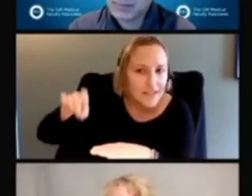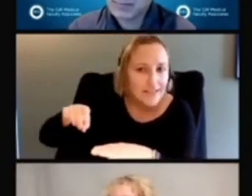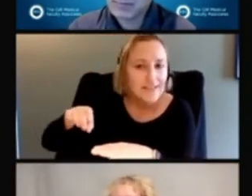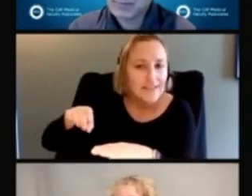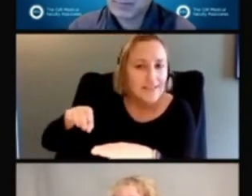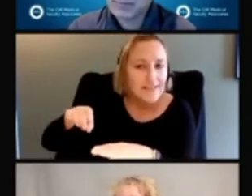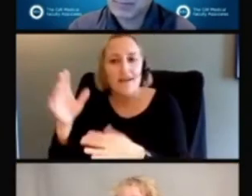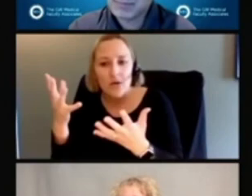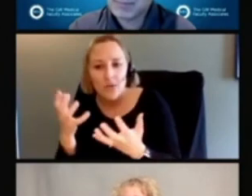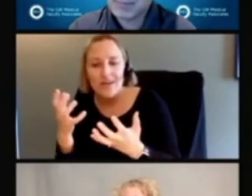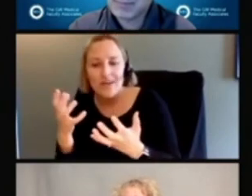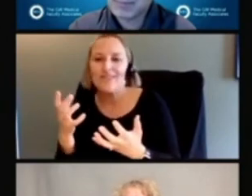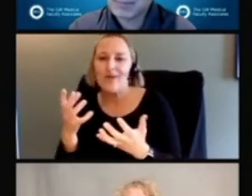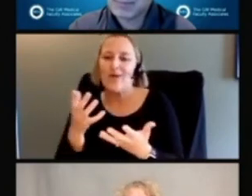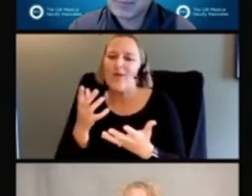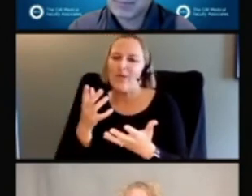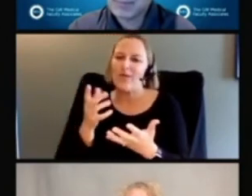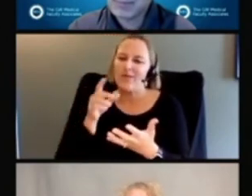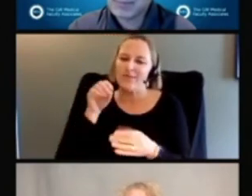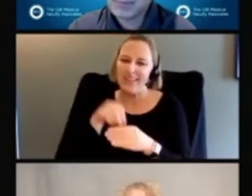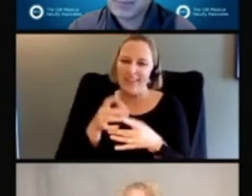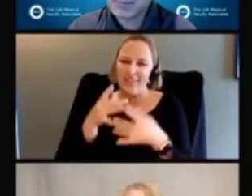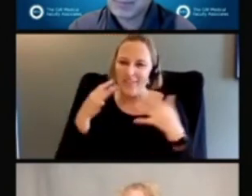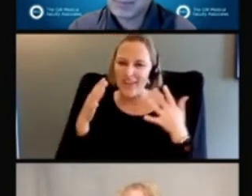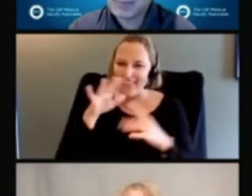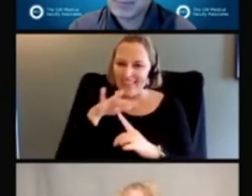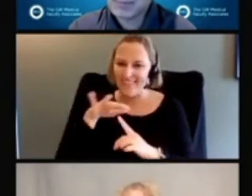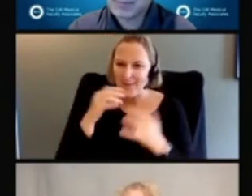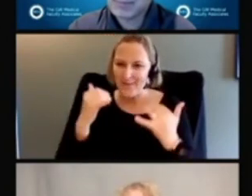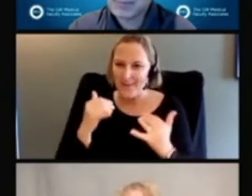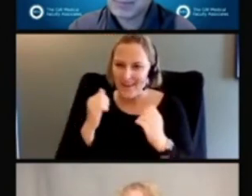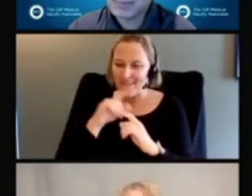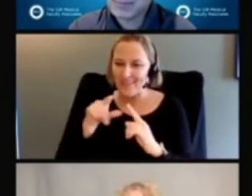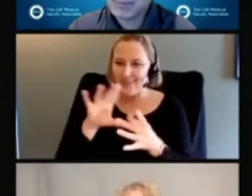very friendly environment when you say things like that. That's great.